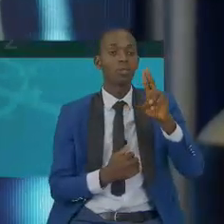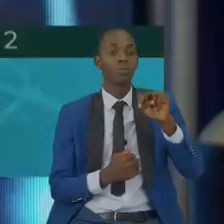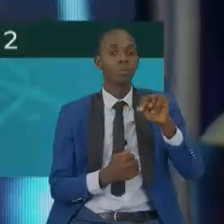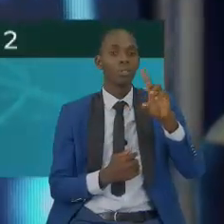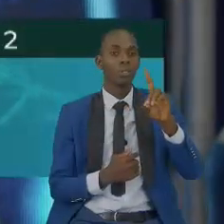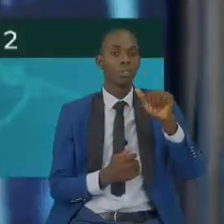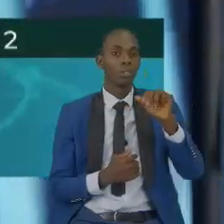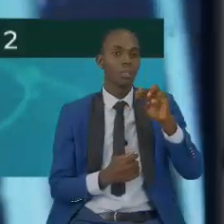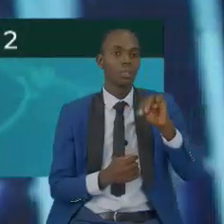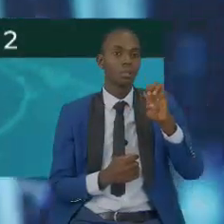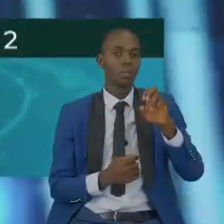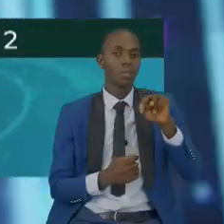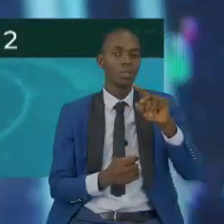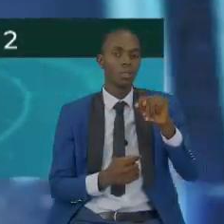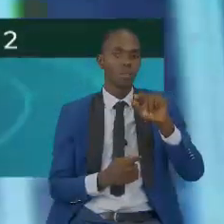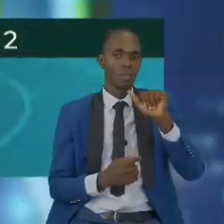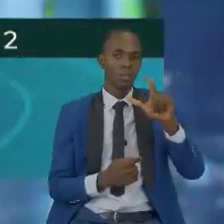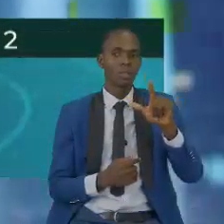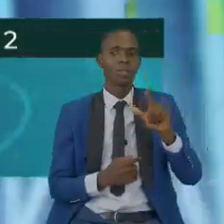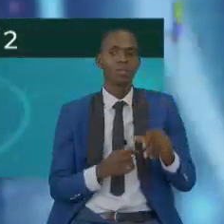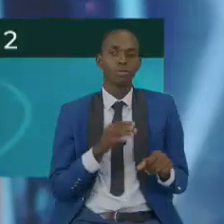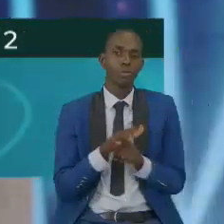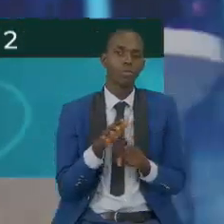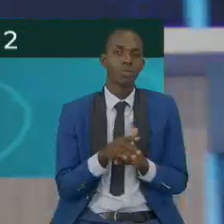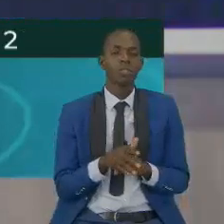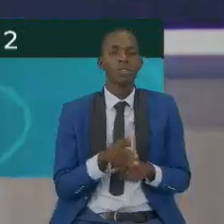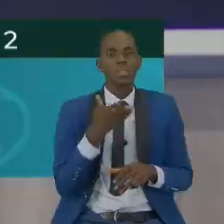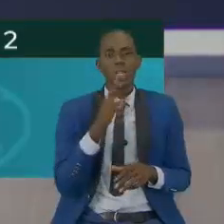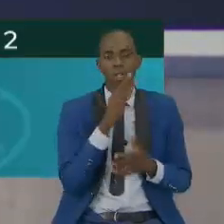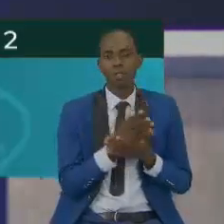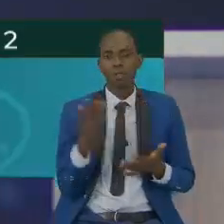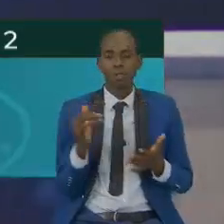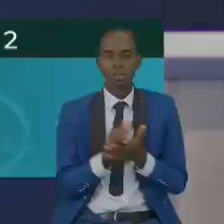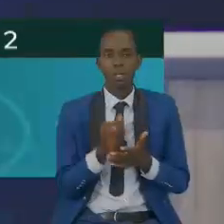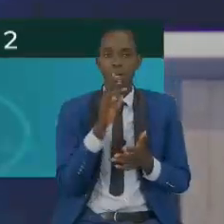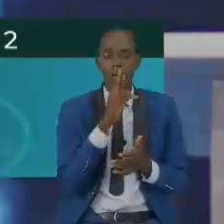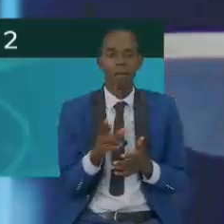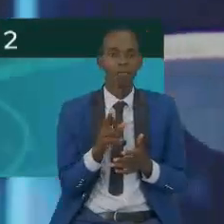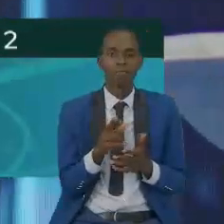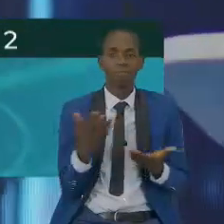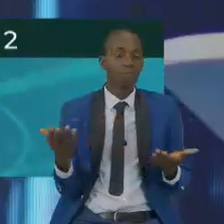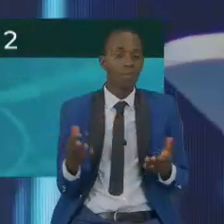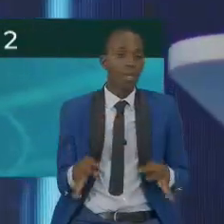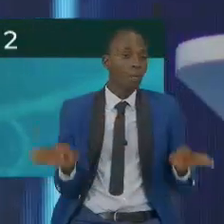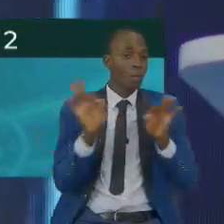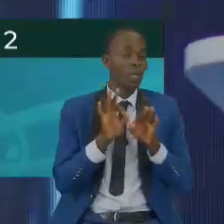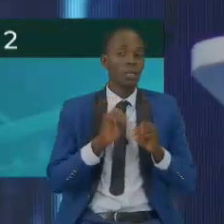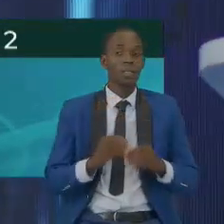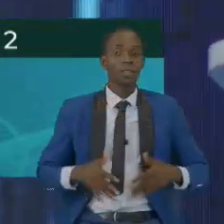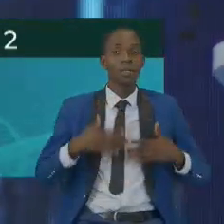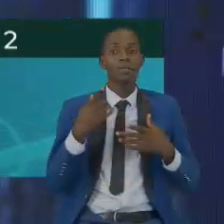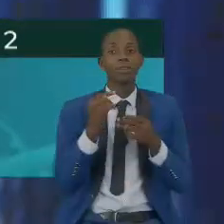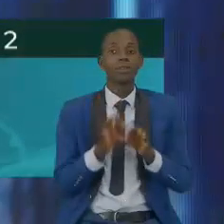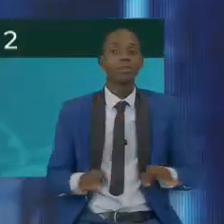faith. Fundamental, fundamental. There are some things that are fundamental in life. Air, the air we breathe,